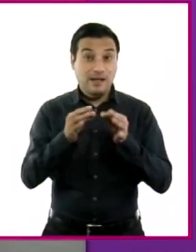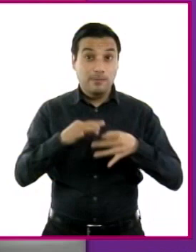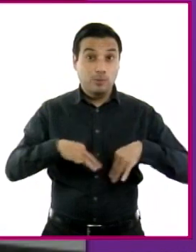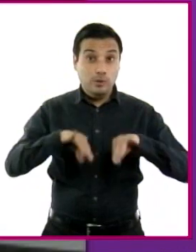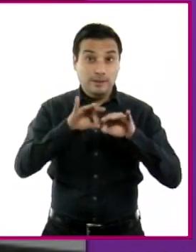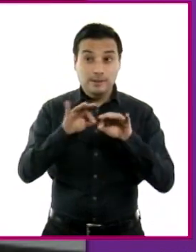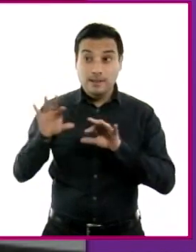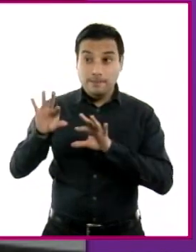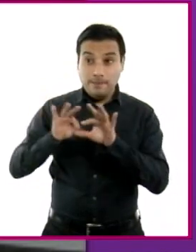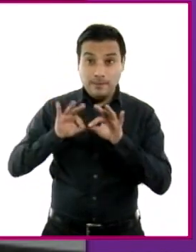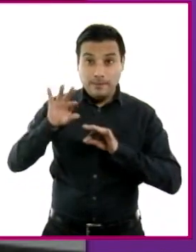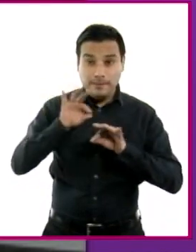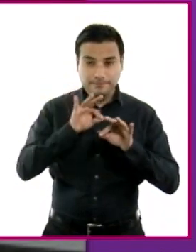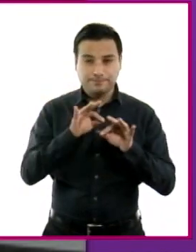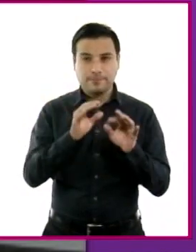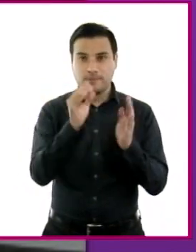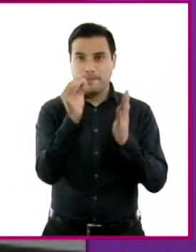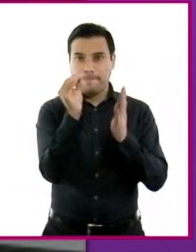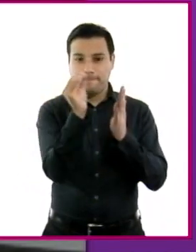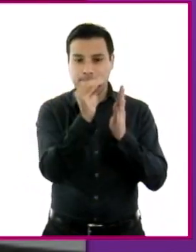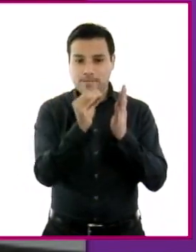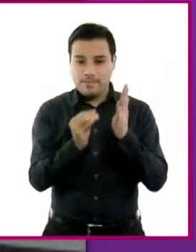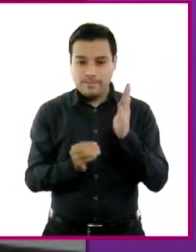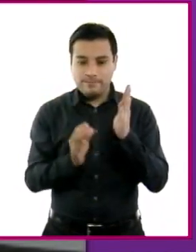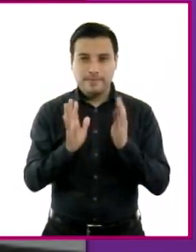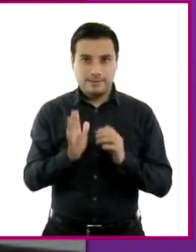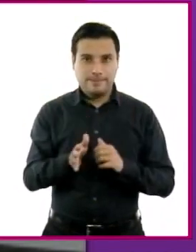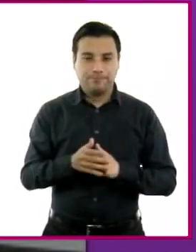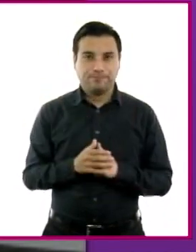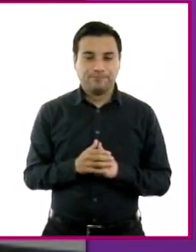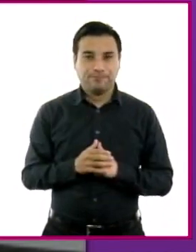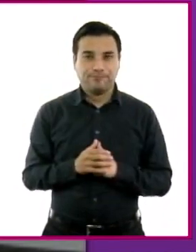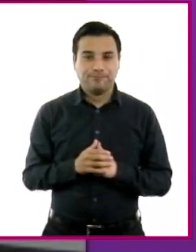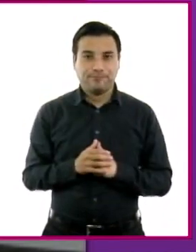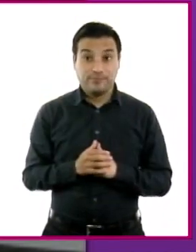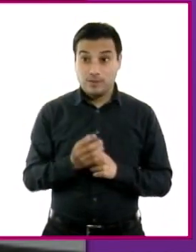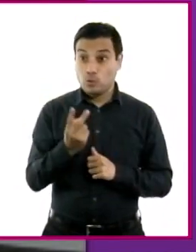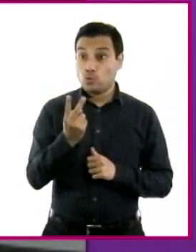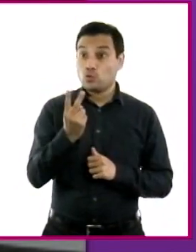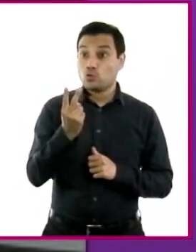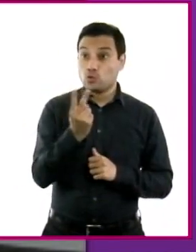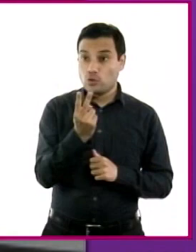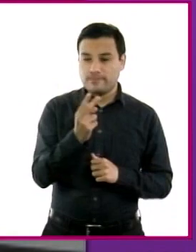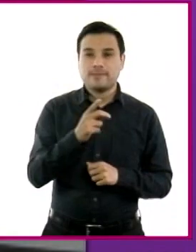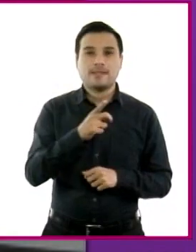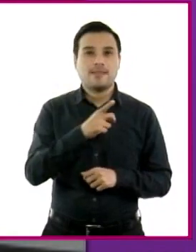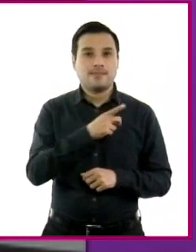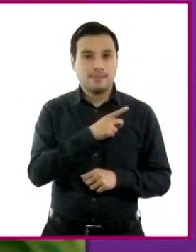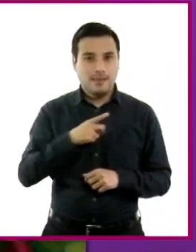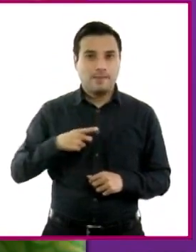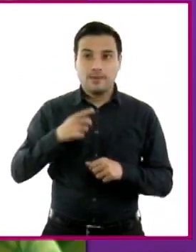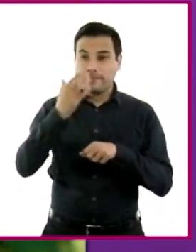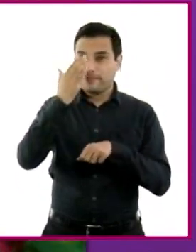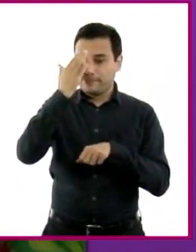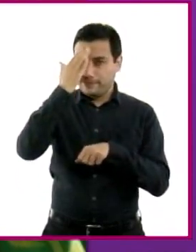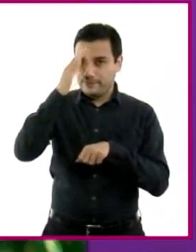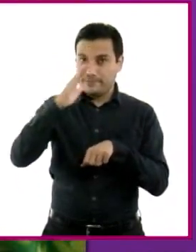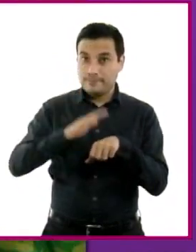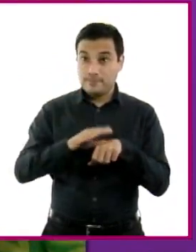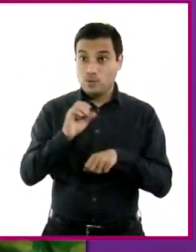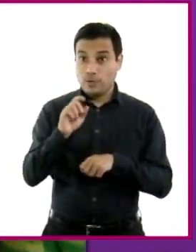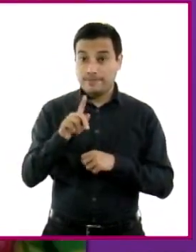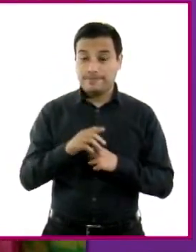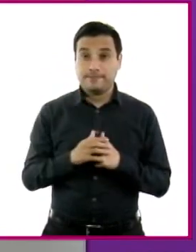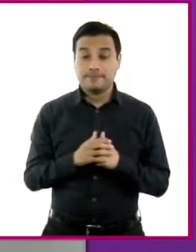ones. And, like we said, you two have to memorize them all.